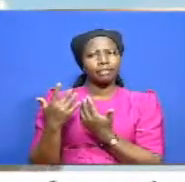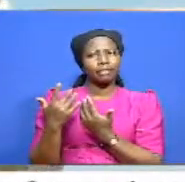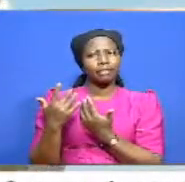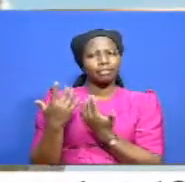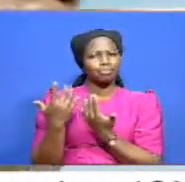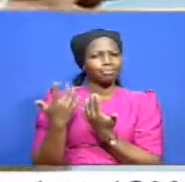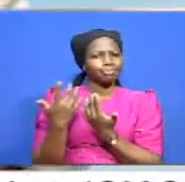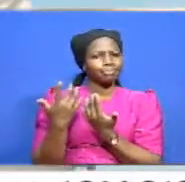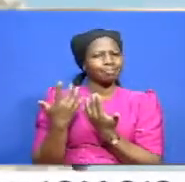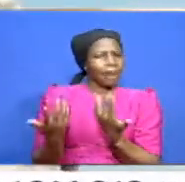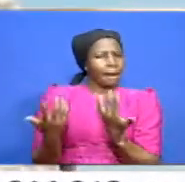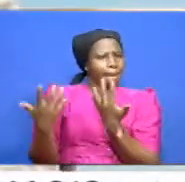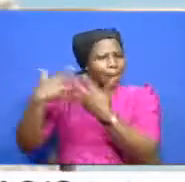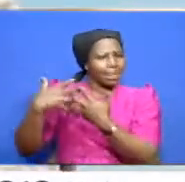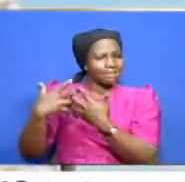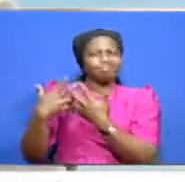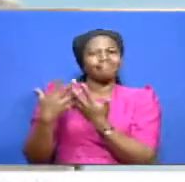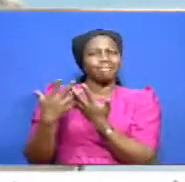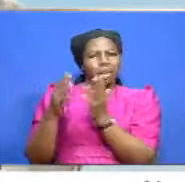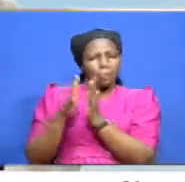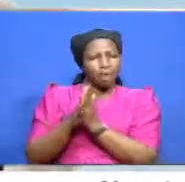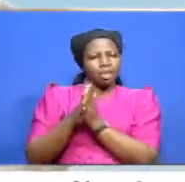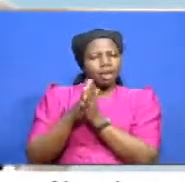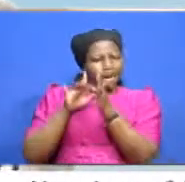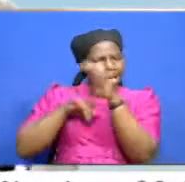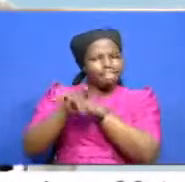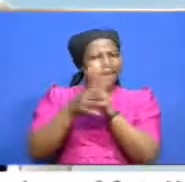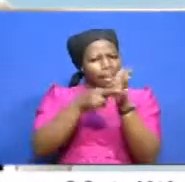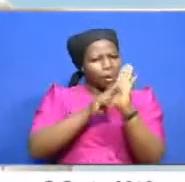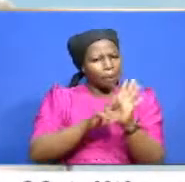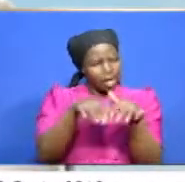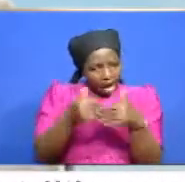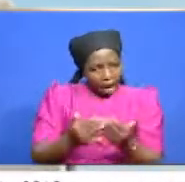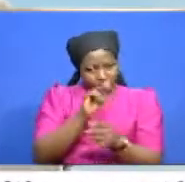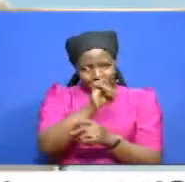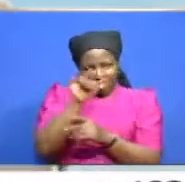entry requirement to those grades? It is because of perception that